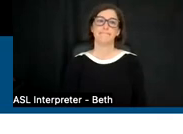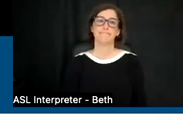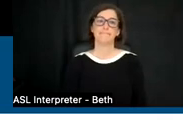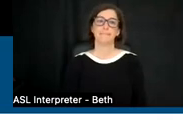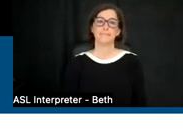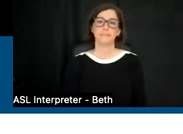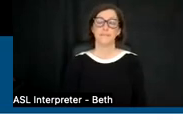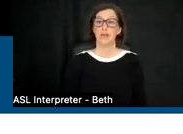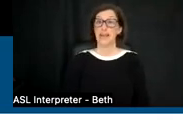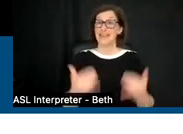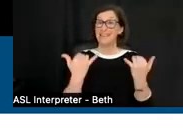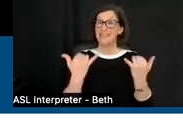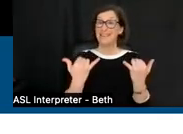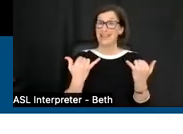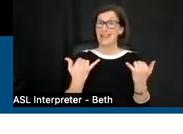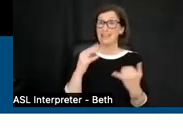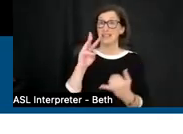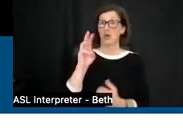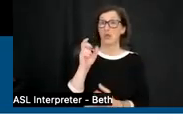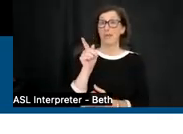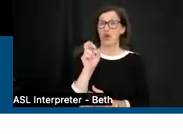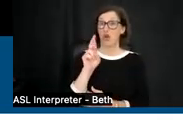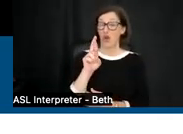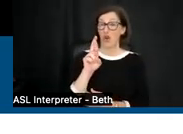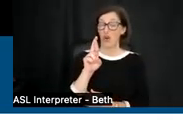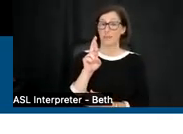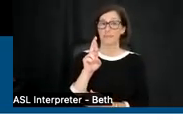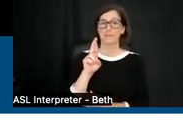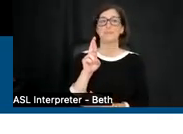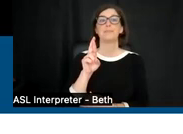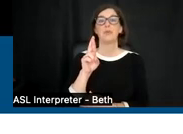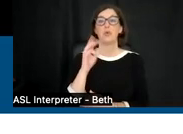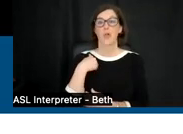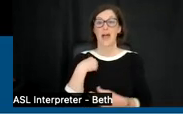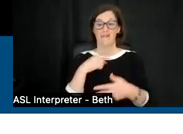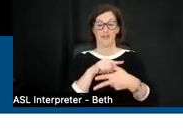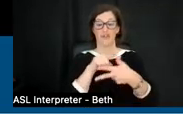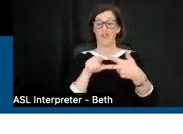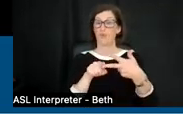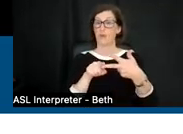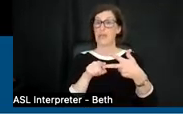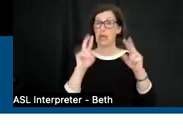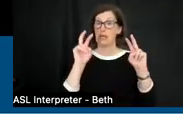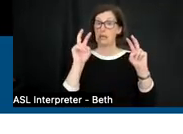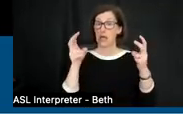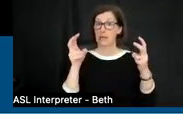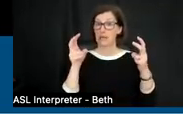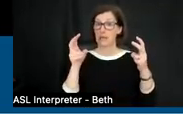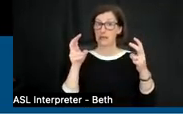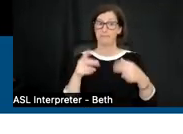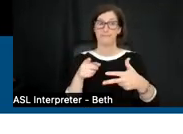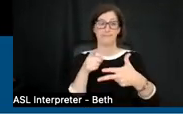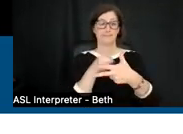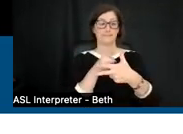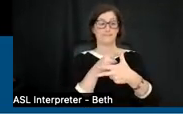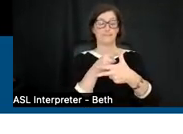During today's webinar, we will have 3 main topics. The first one